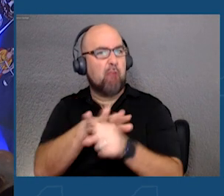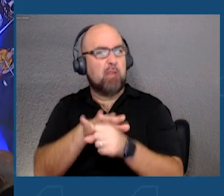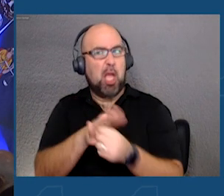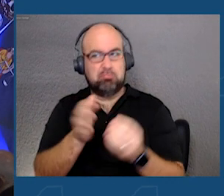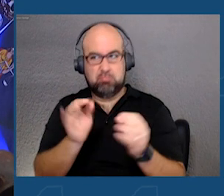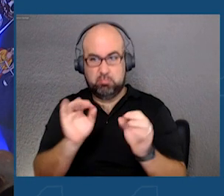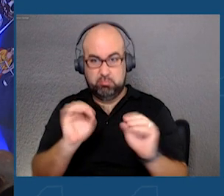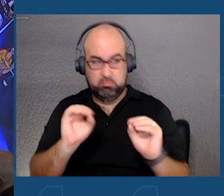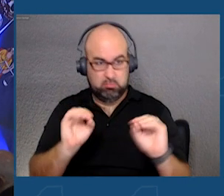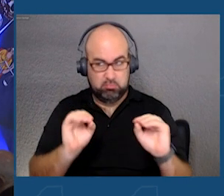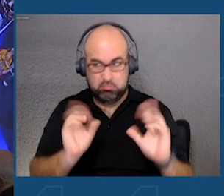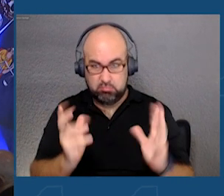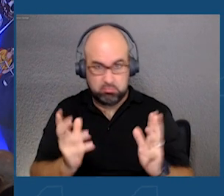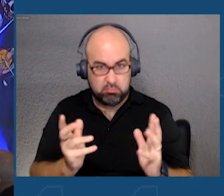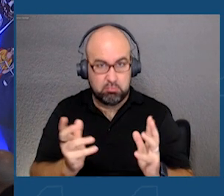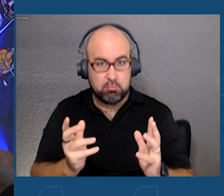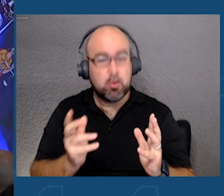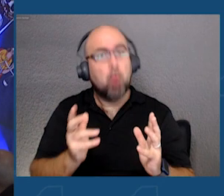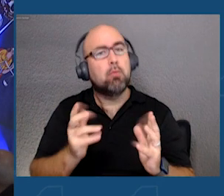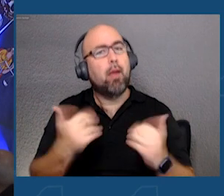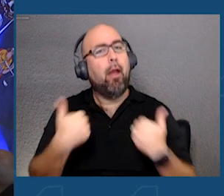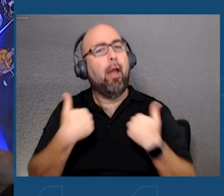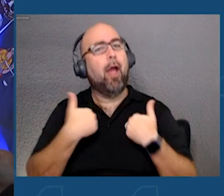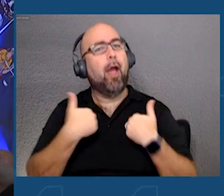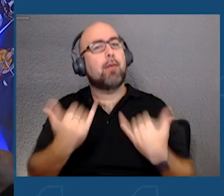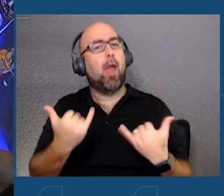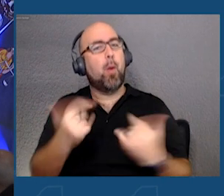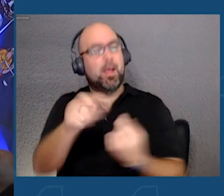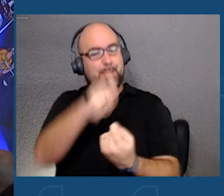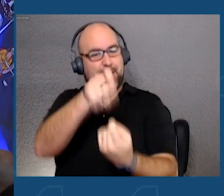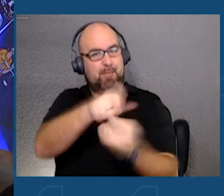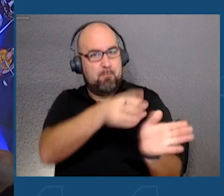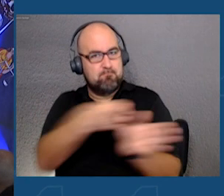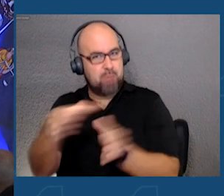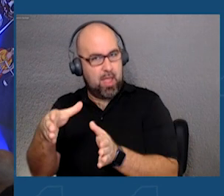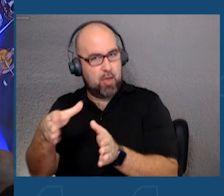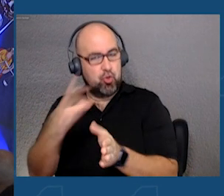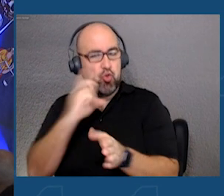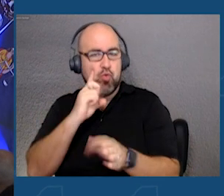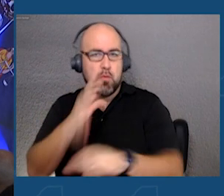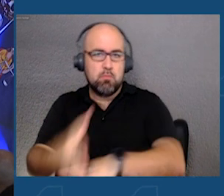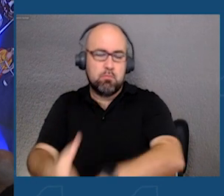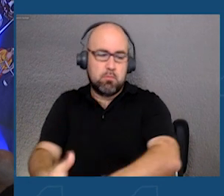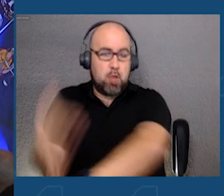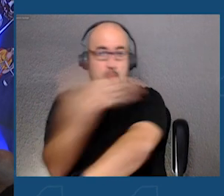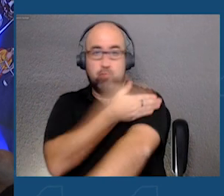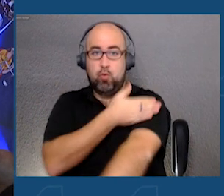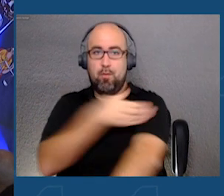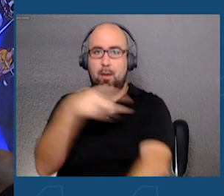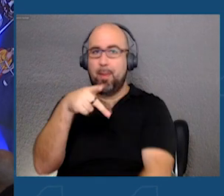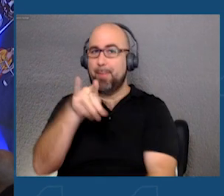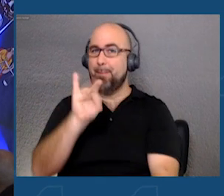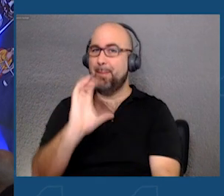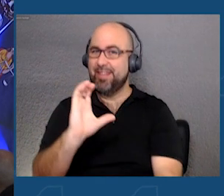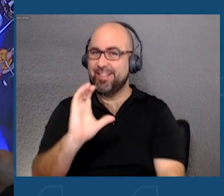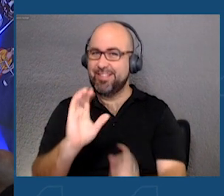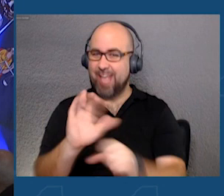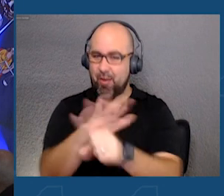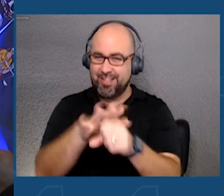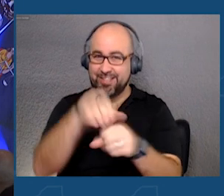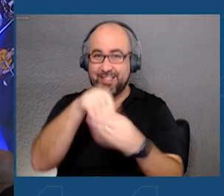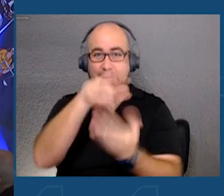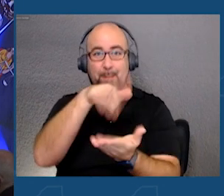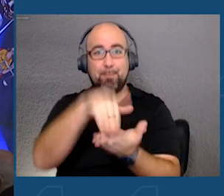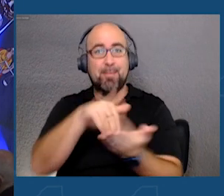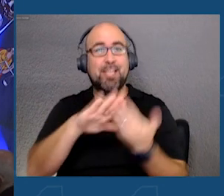specific plan to dramatically improve the public spaces in Midtown. But that'll take